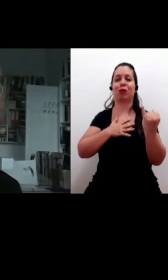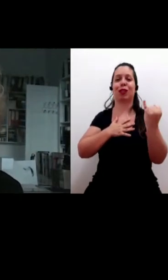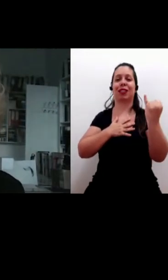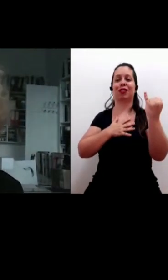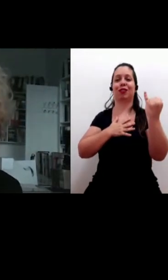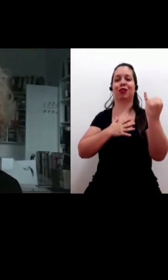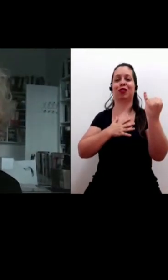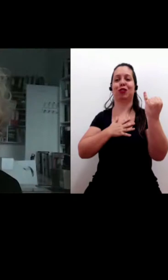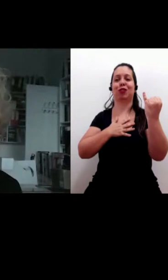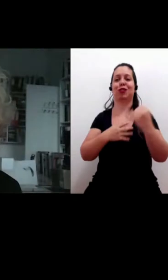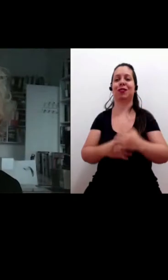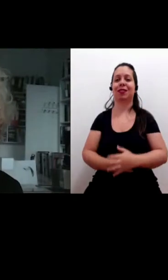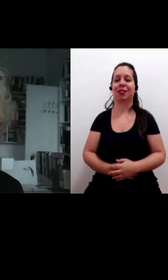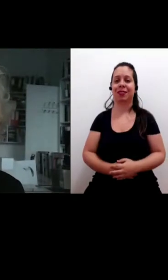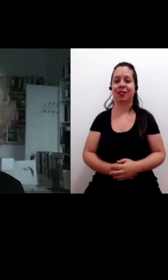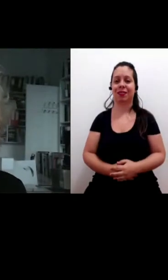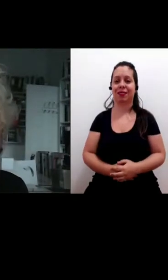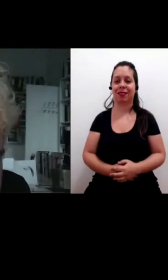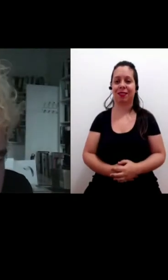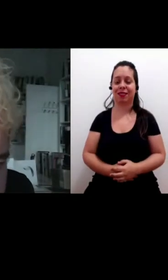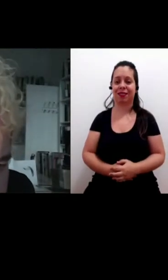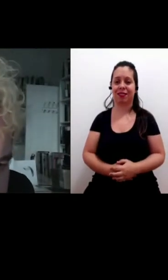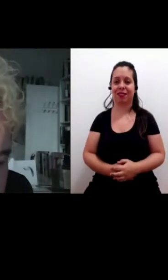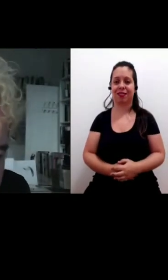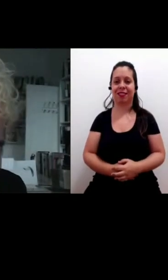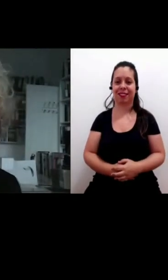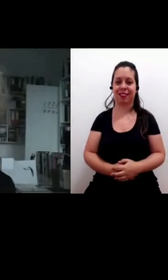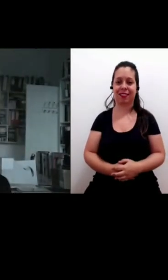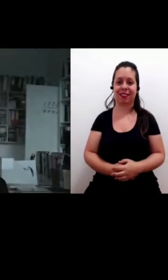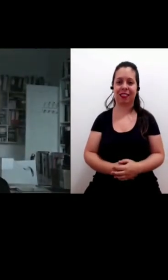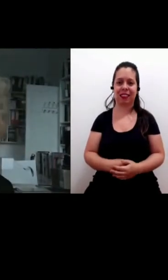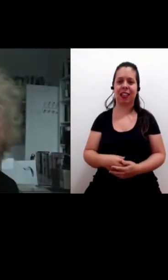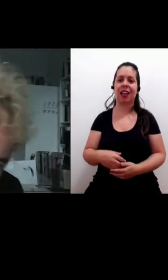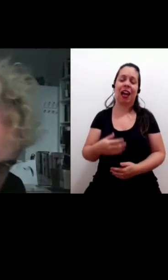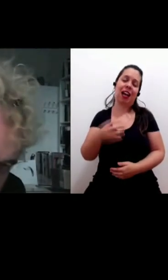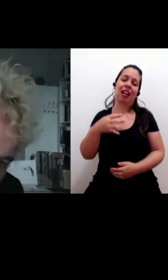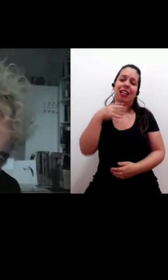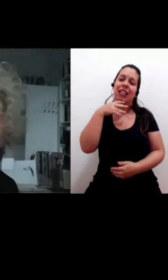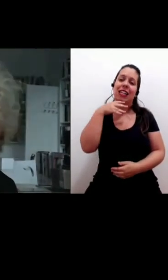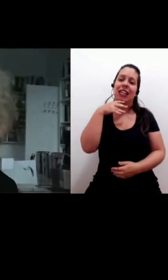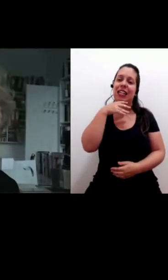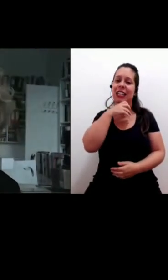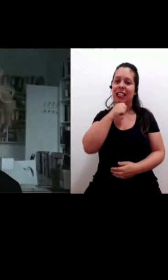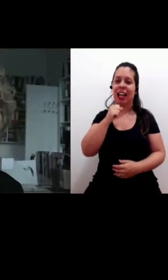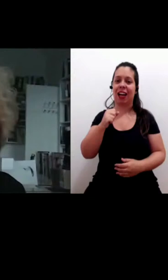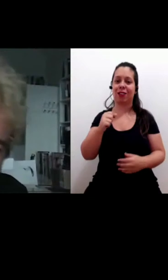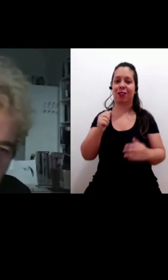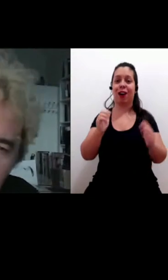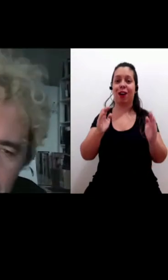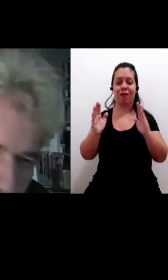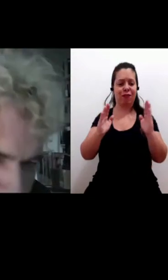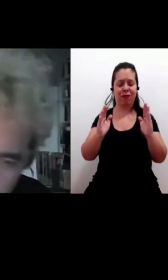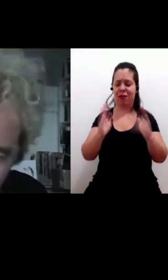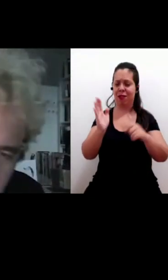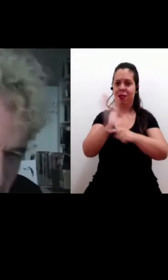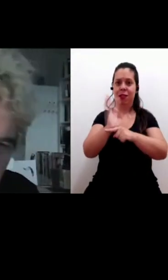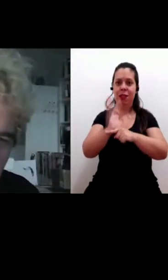I think in every decade, obviously, there were great things happening in Brazilian cinema, and I tried,